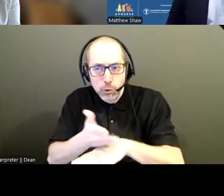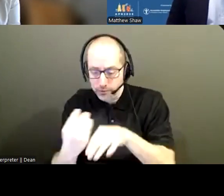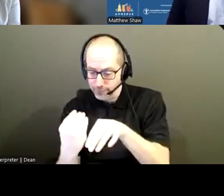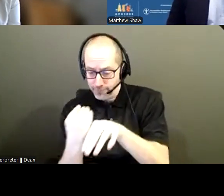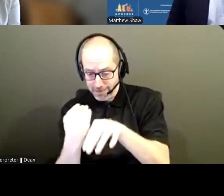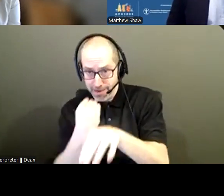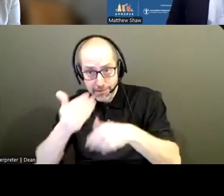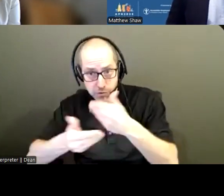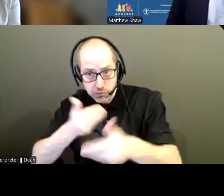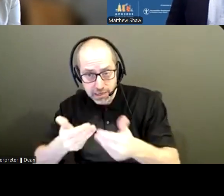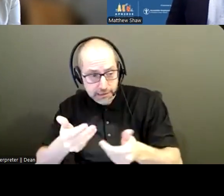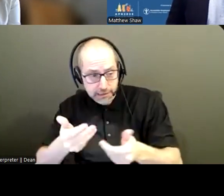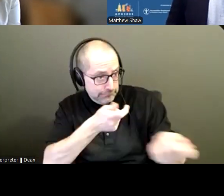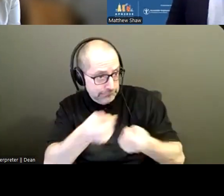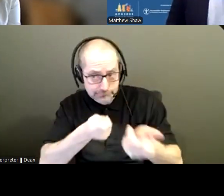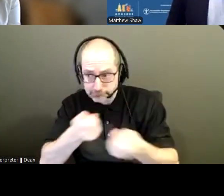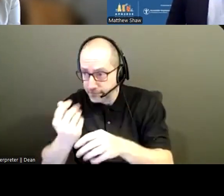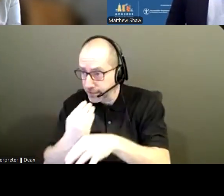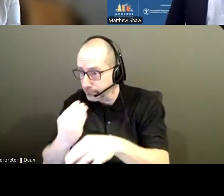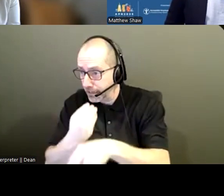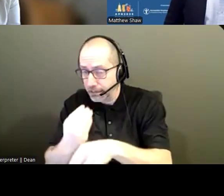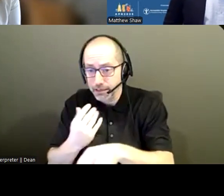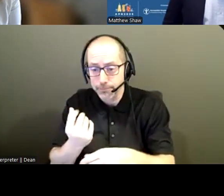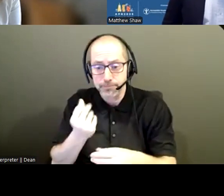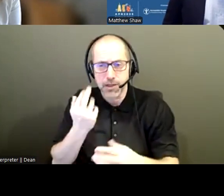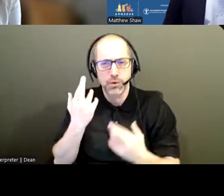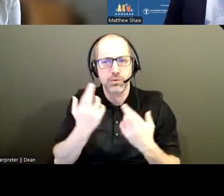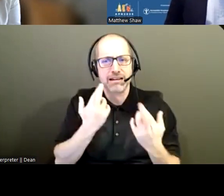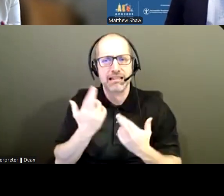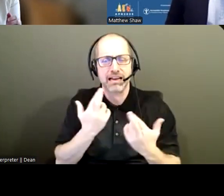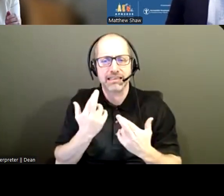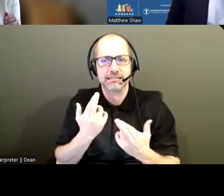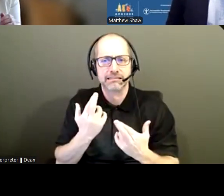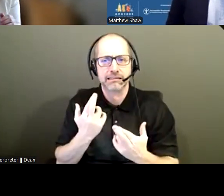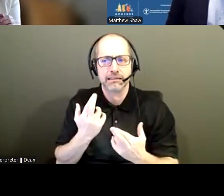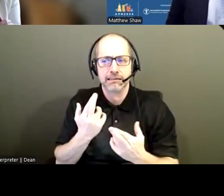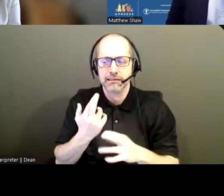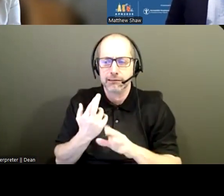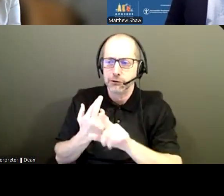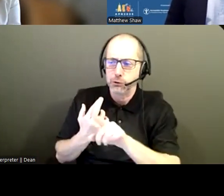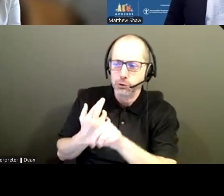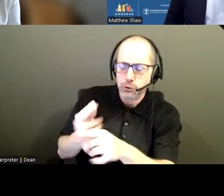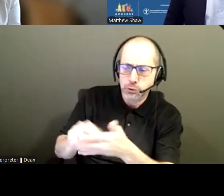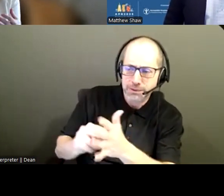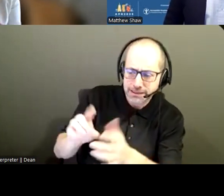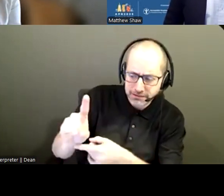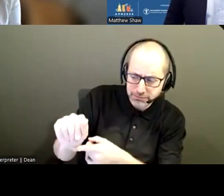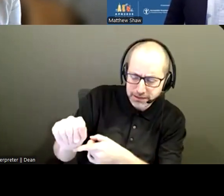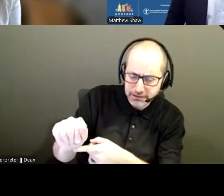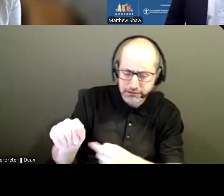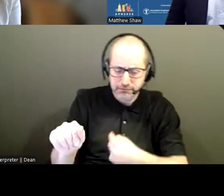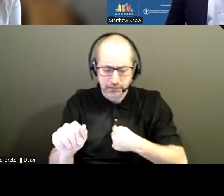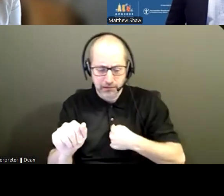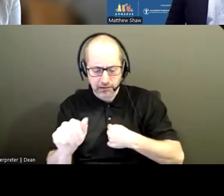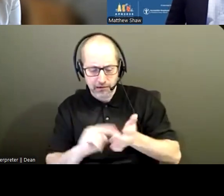that we our definitions of disability, the way we were